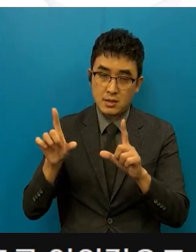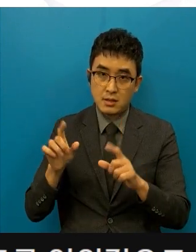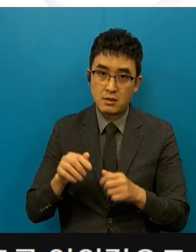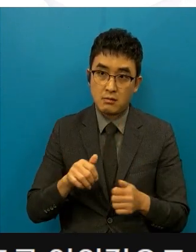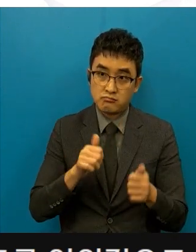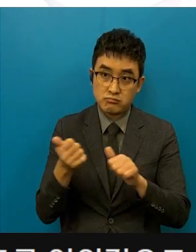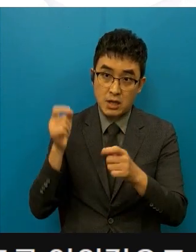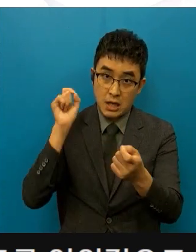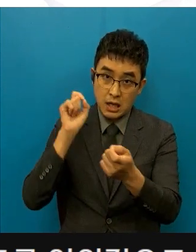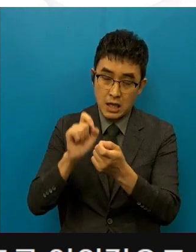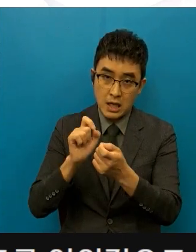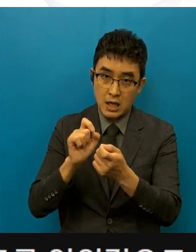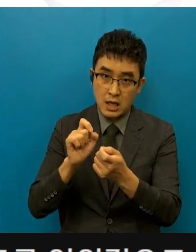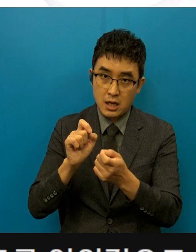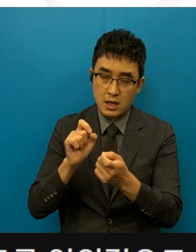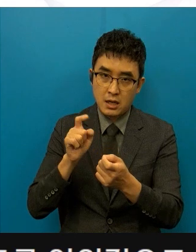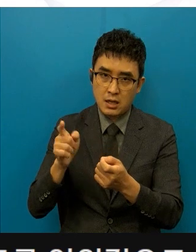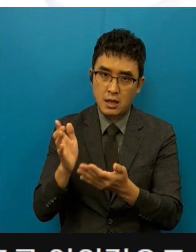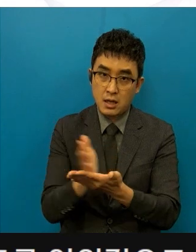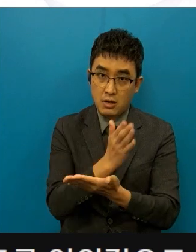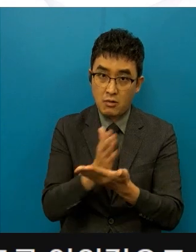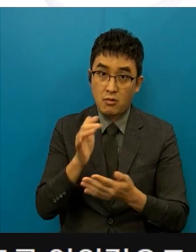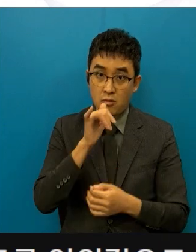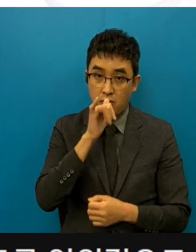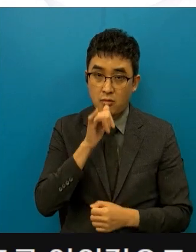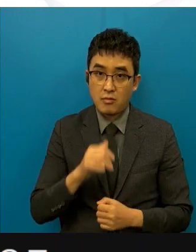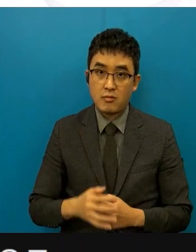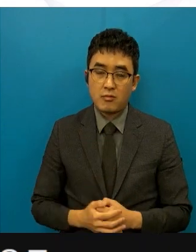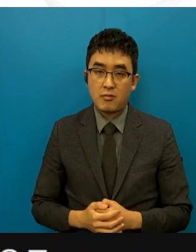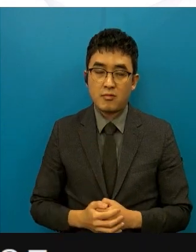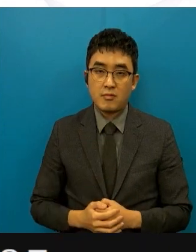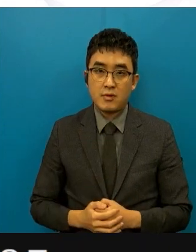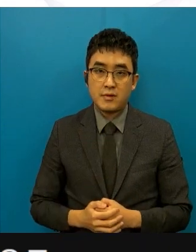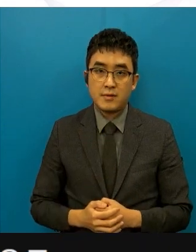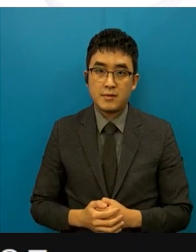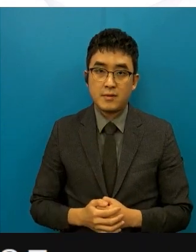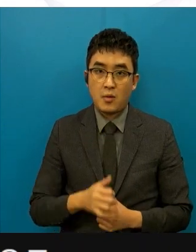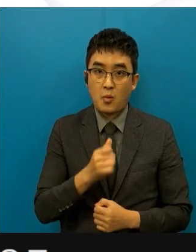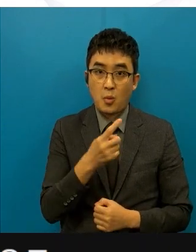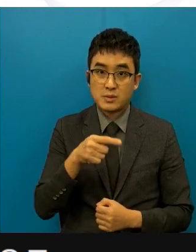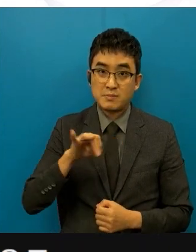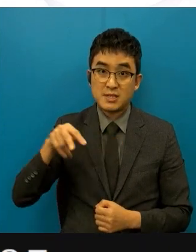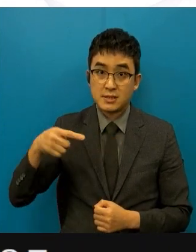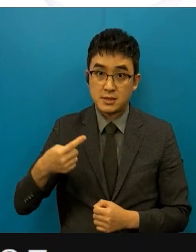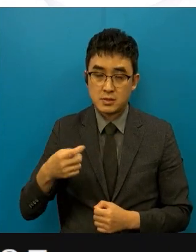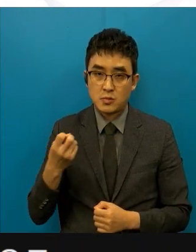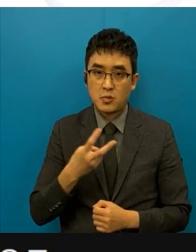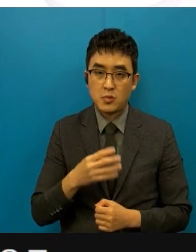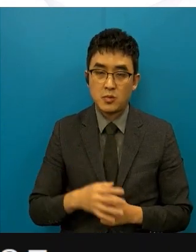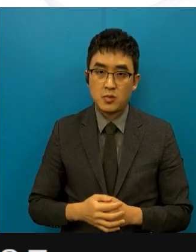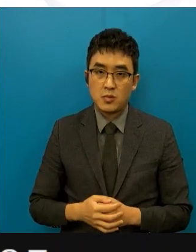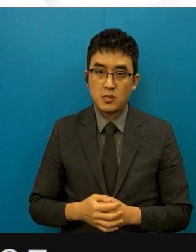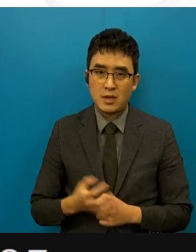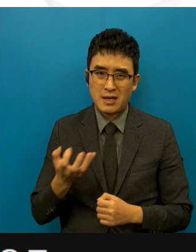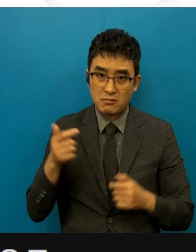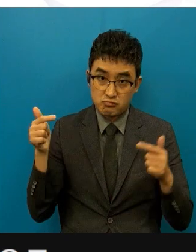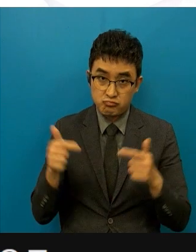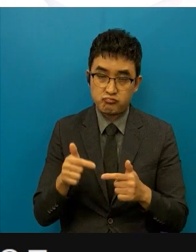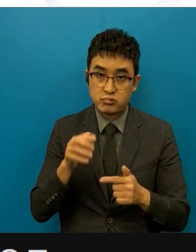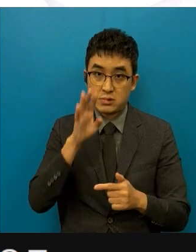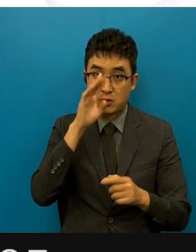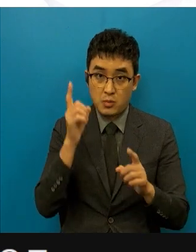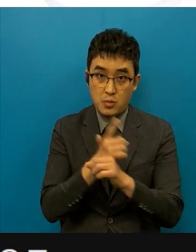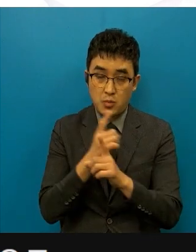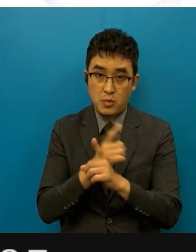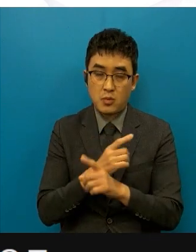hospice and palliative care. And the last minute and days of life can decide, the